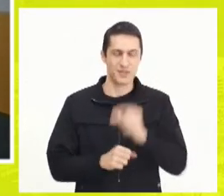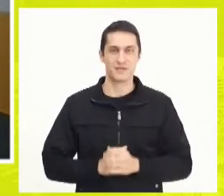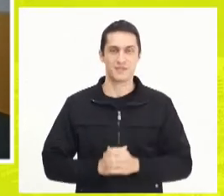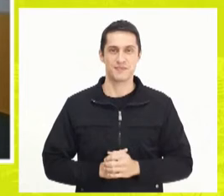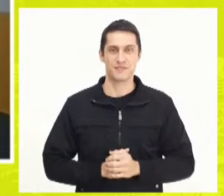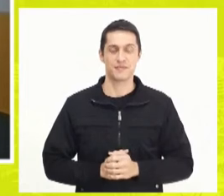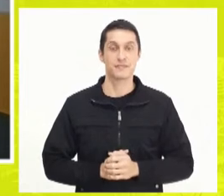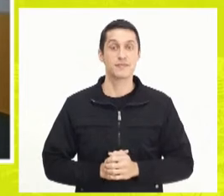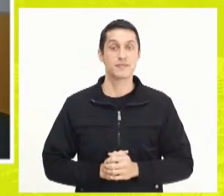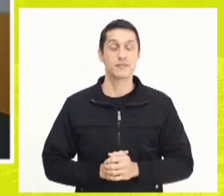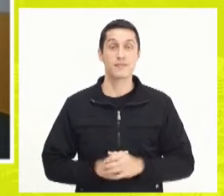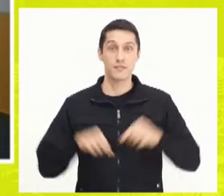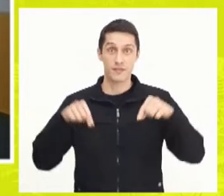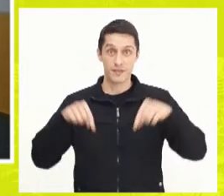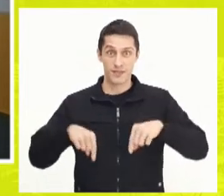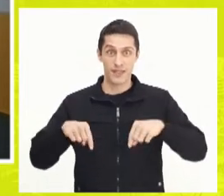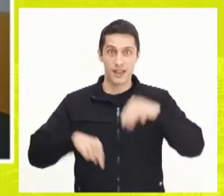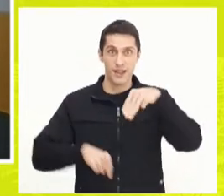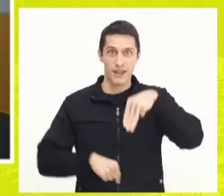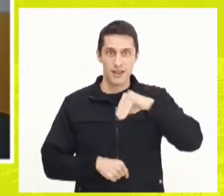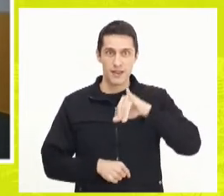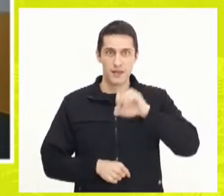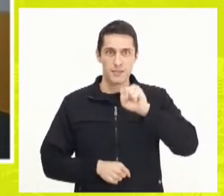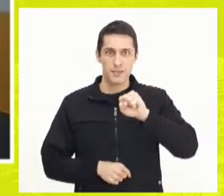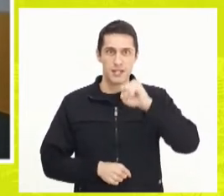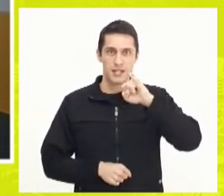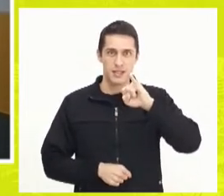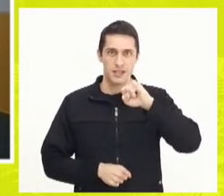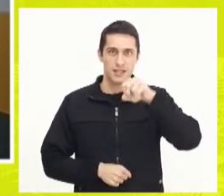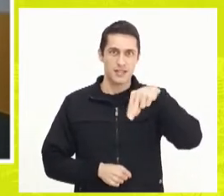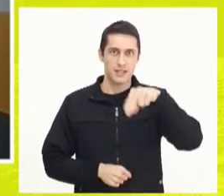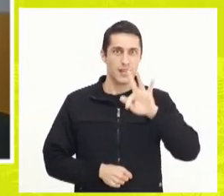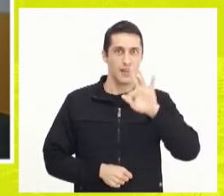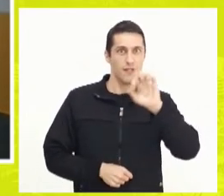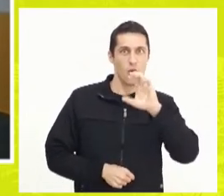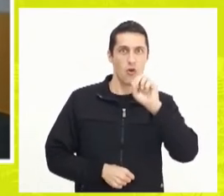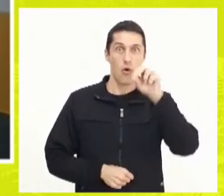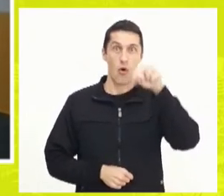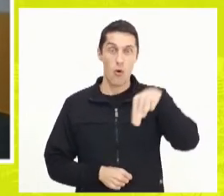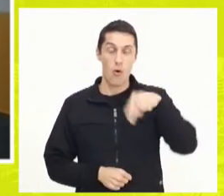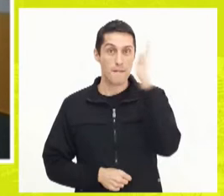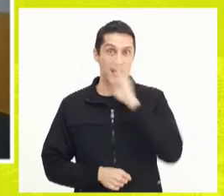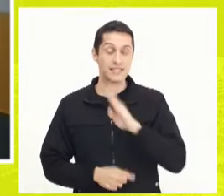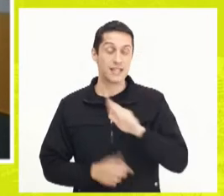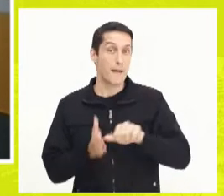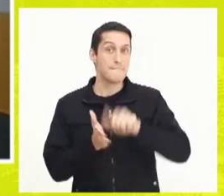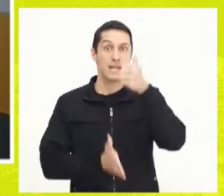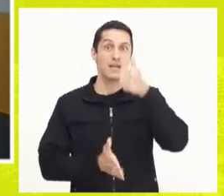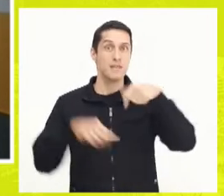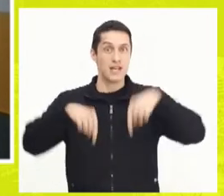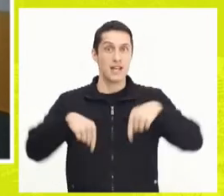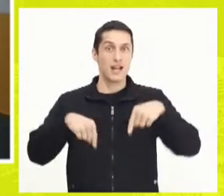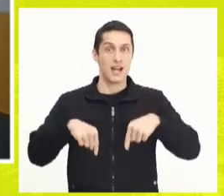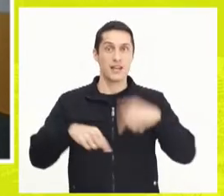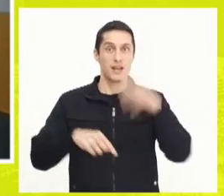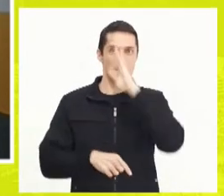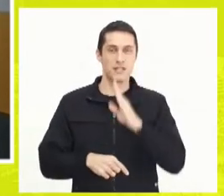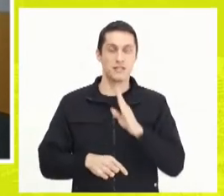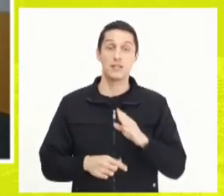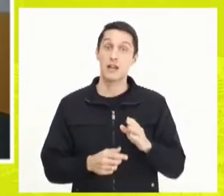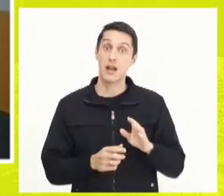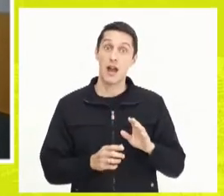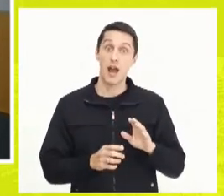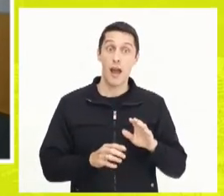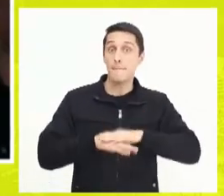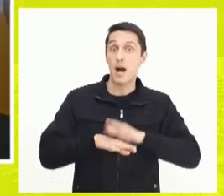a late lunch today miss infocomm brazil is the first edition in brazil